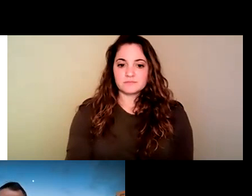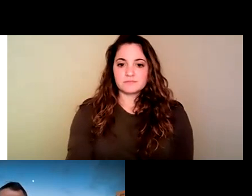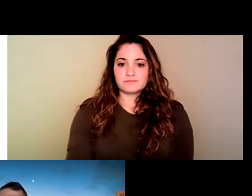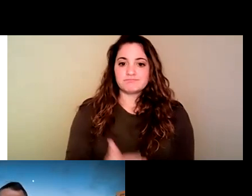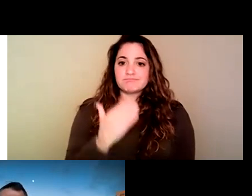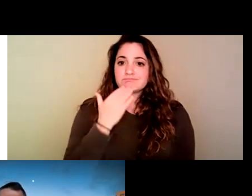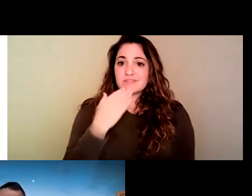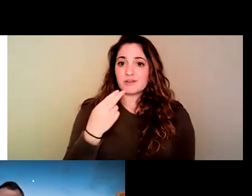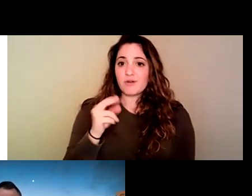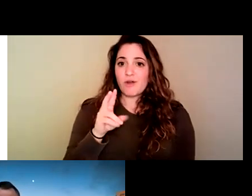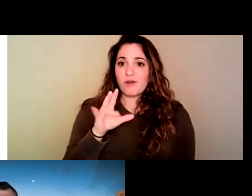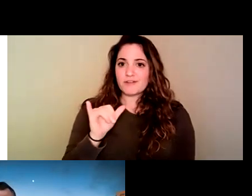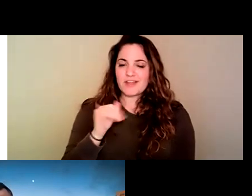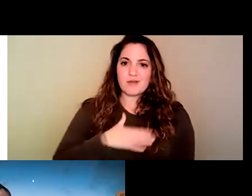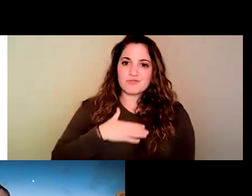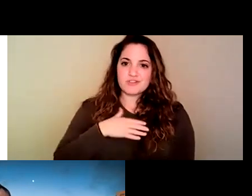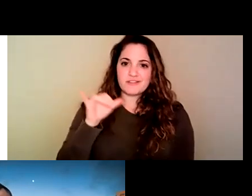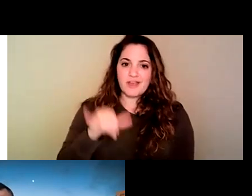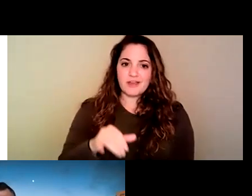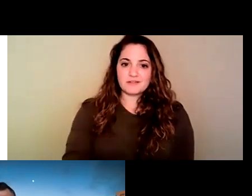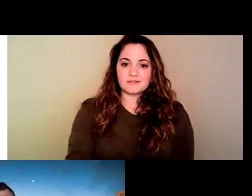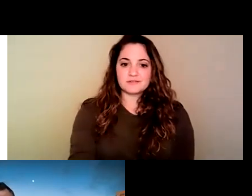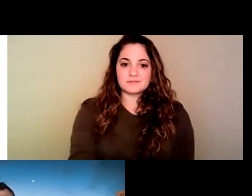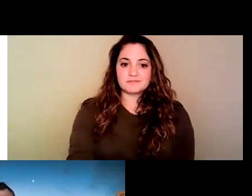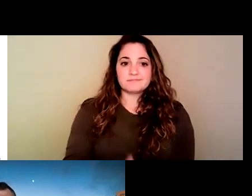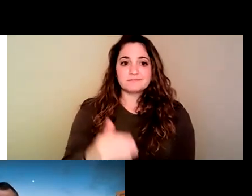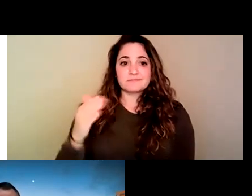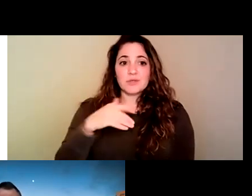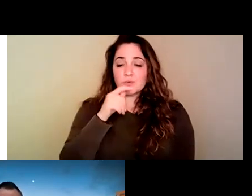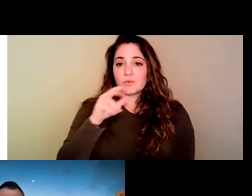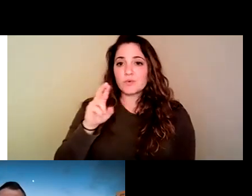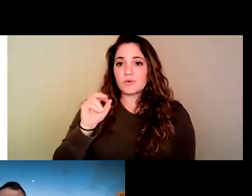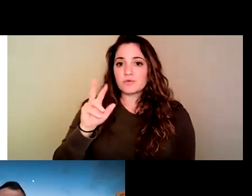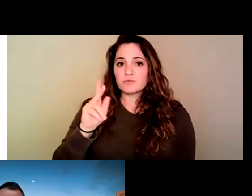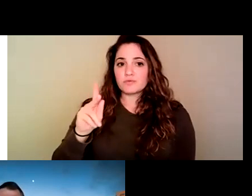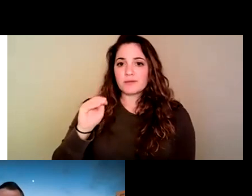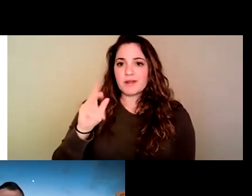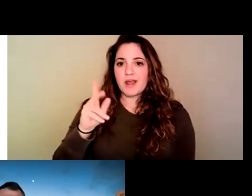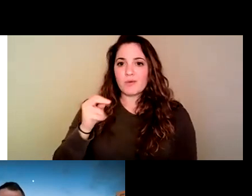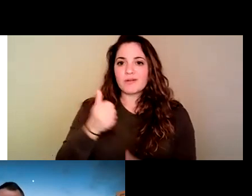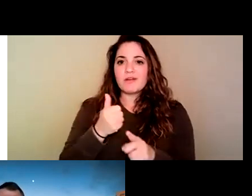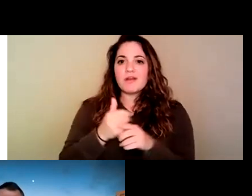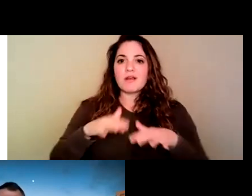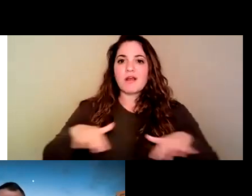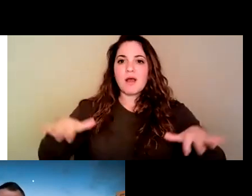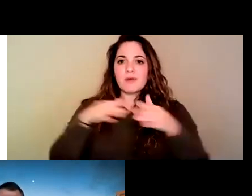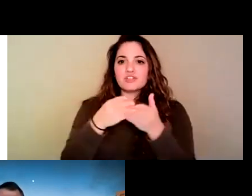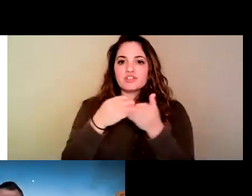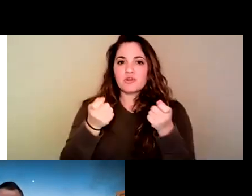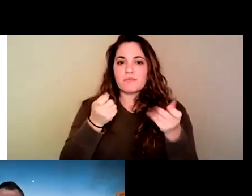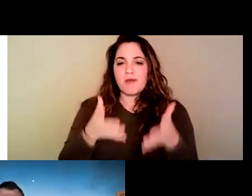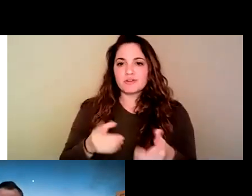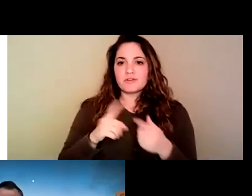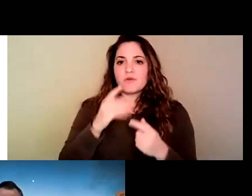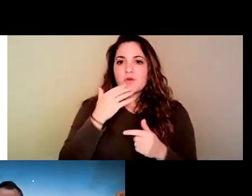Thanks, Harvey. That's great. I appreciate it. Our next panelist today is Rick McGowan, Complex General Manager at Ocean Properties Key West,